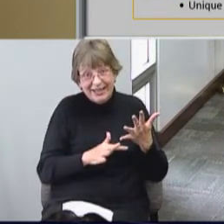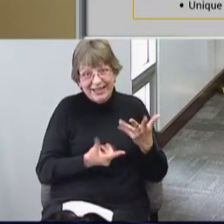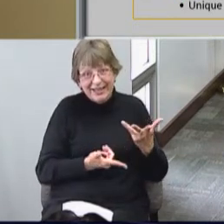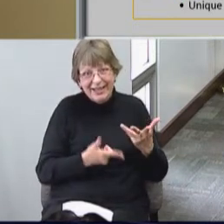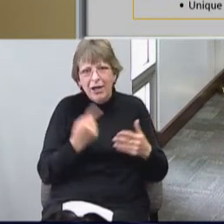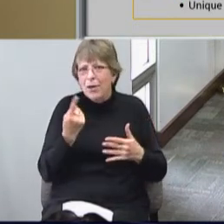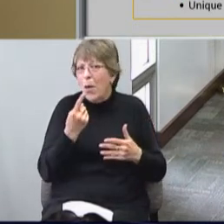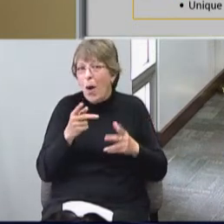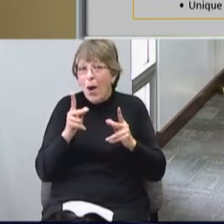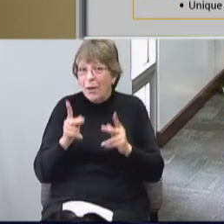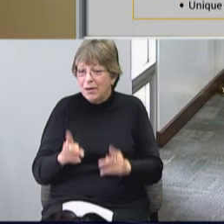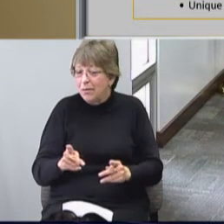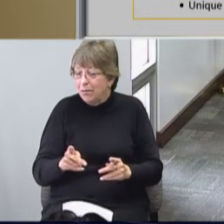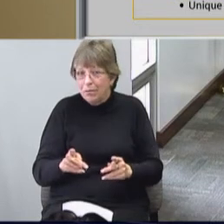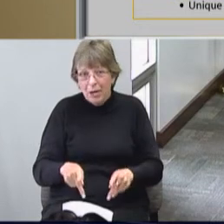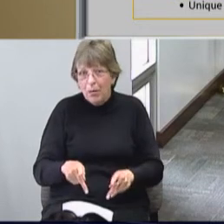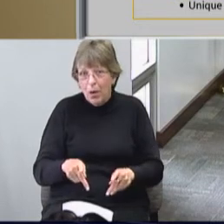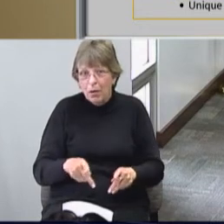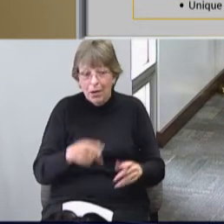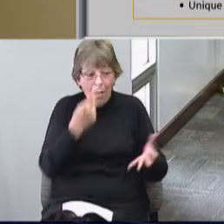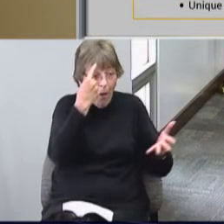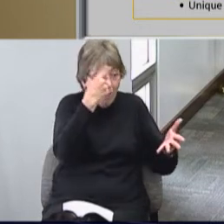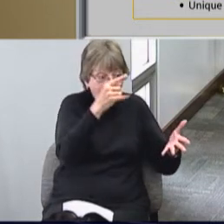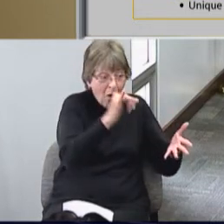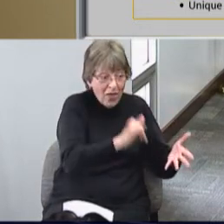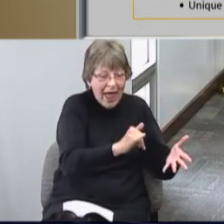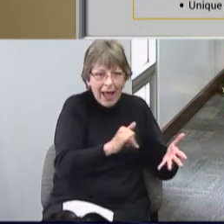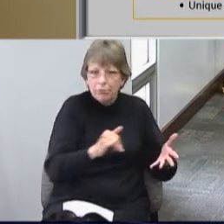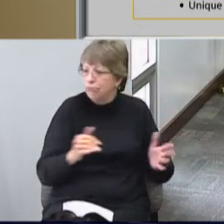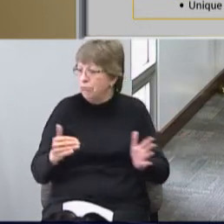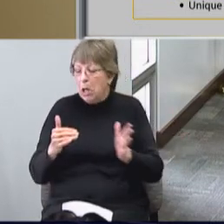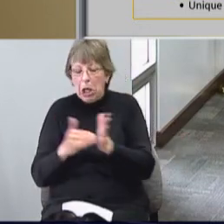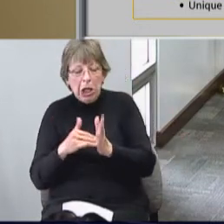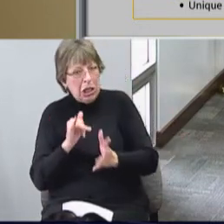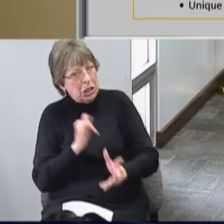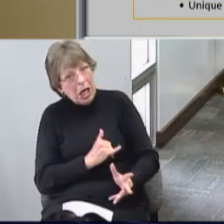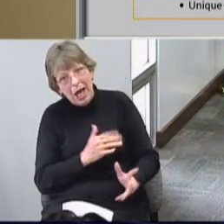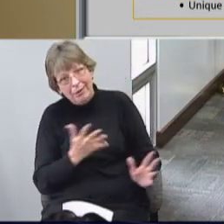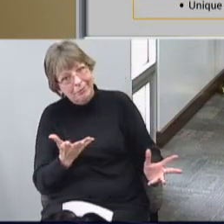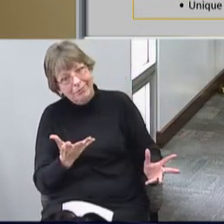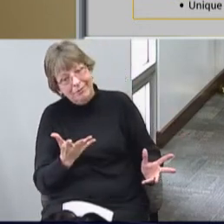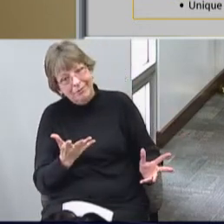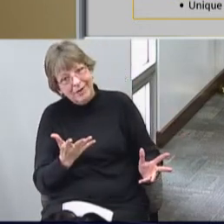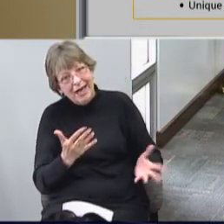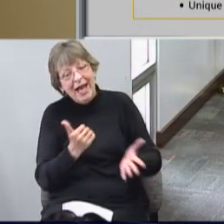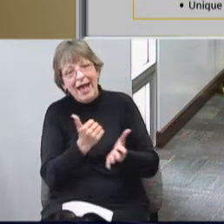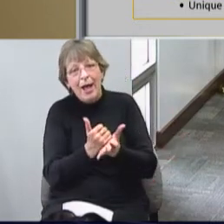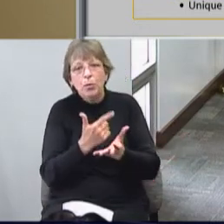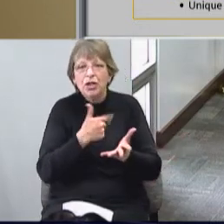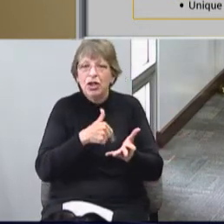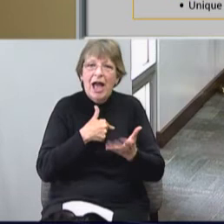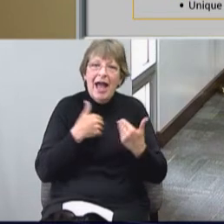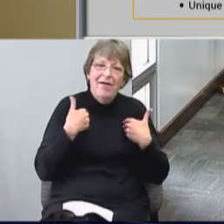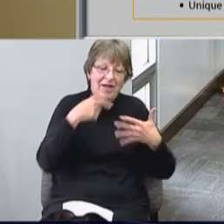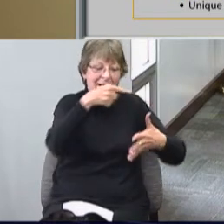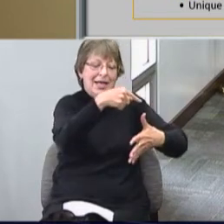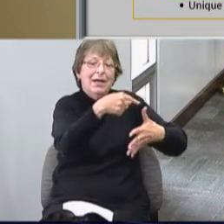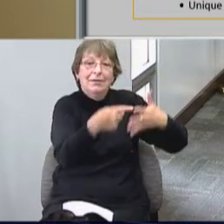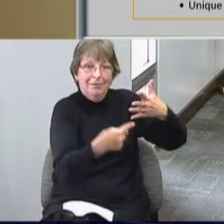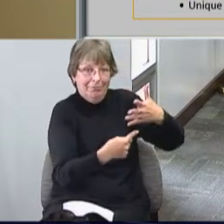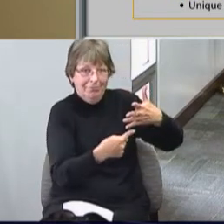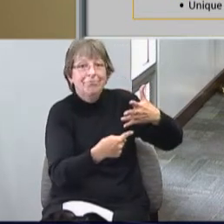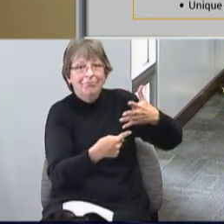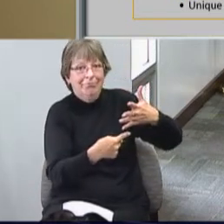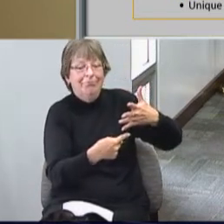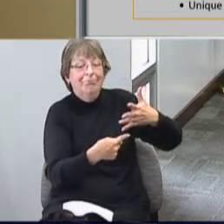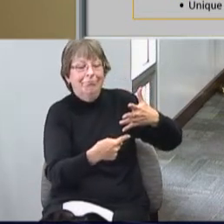folks that are for it or against it, a particular piece of art. But it helps to have this criteria in